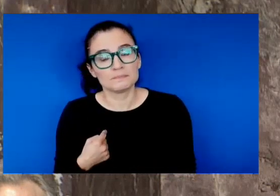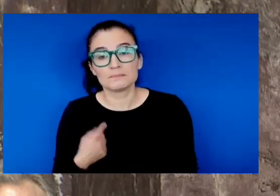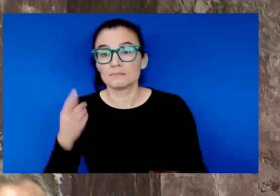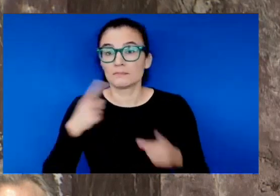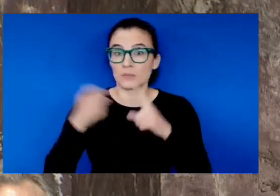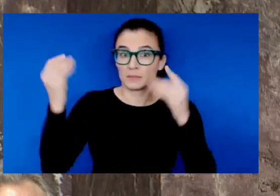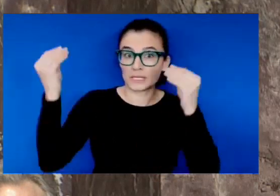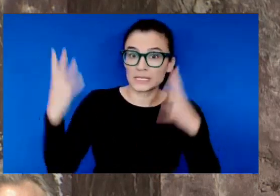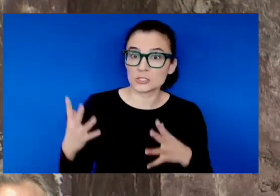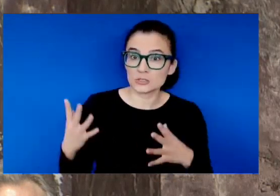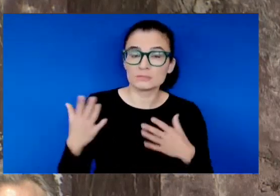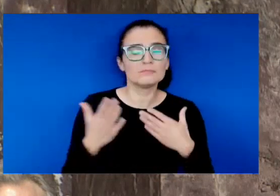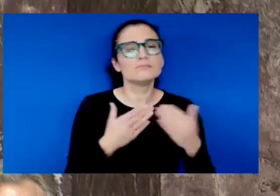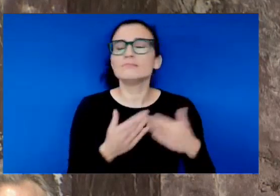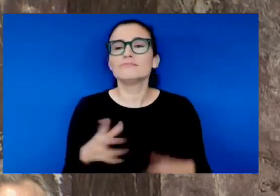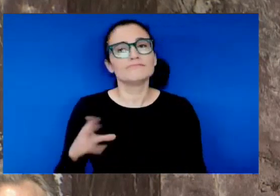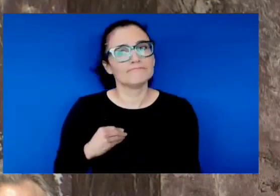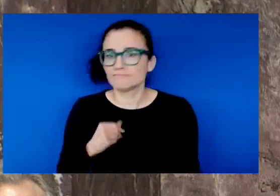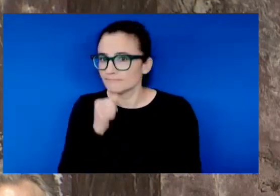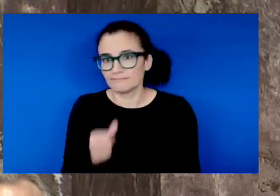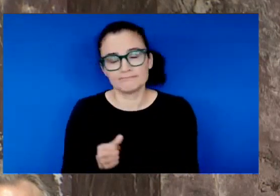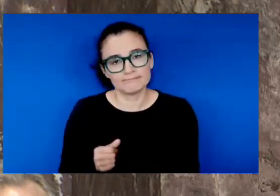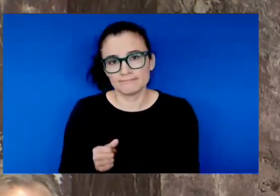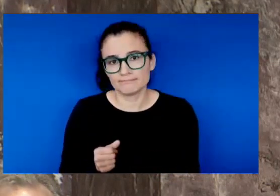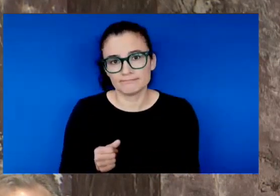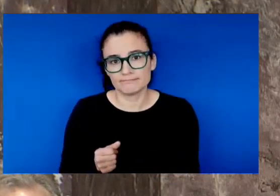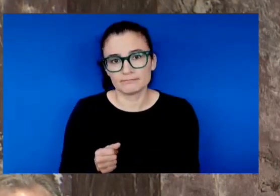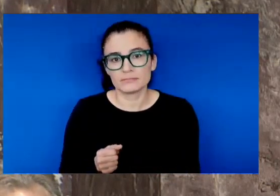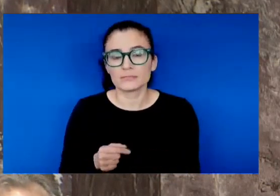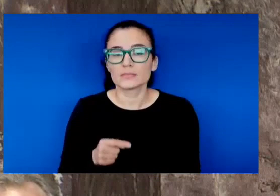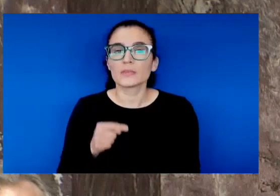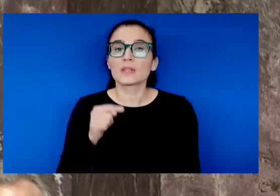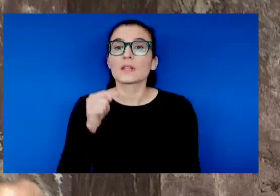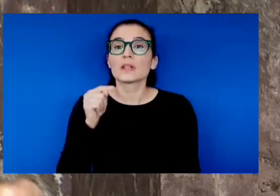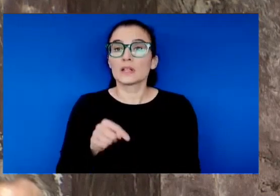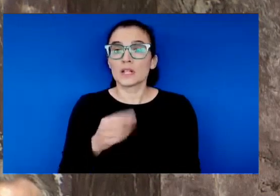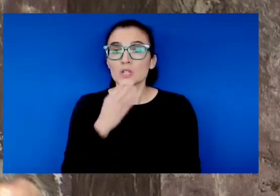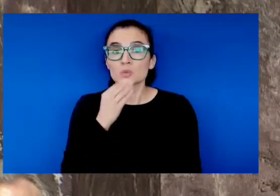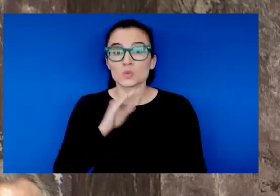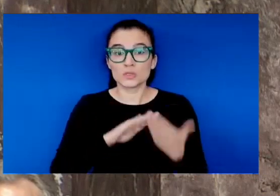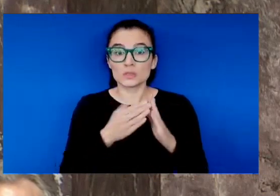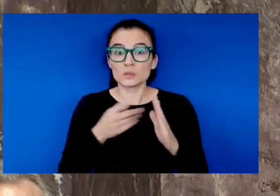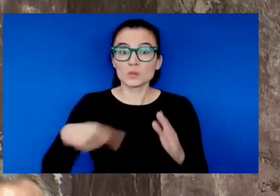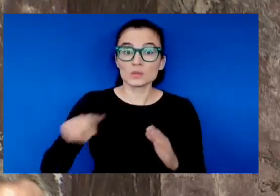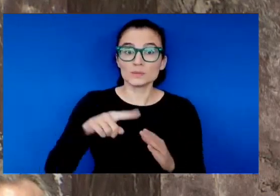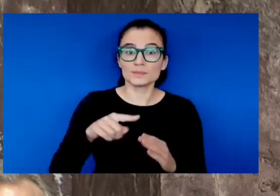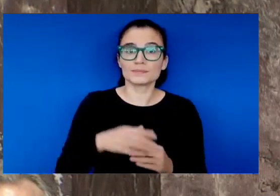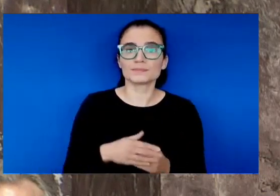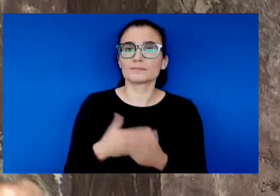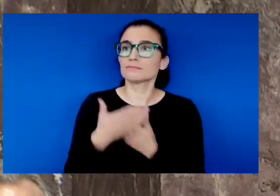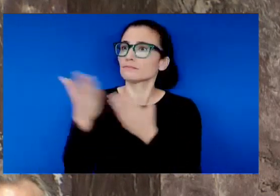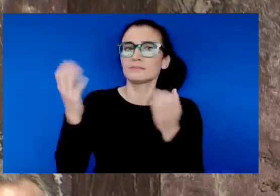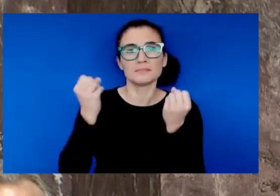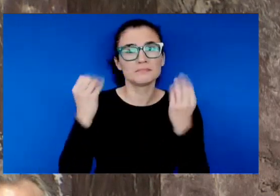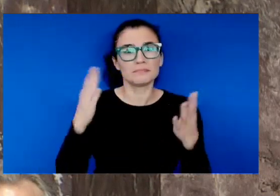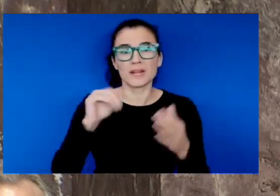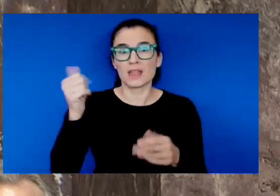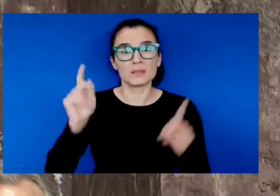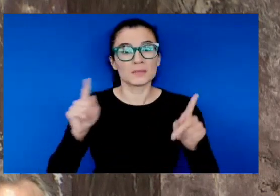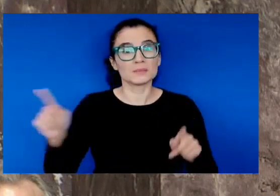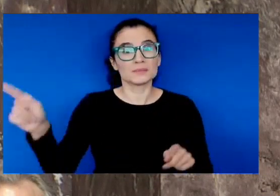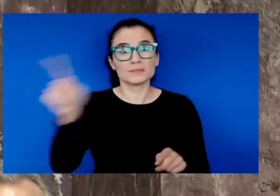people in the Jewish community, many of us were horrified by the images of what we saw on October 7th. No one wants to